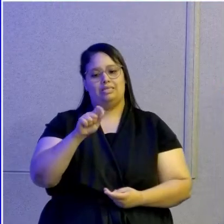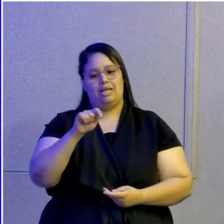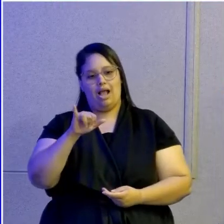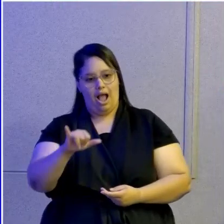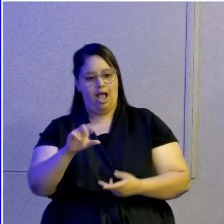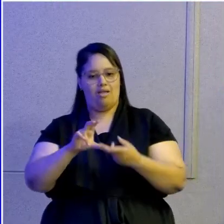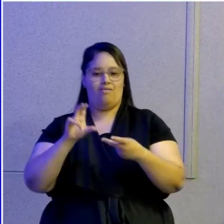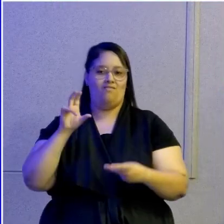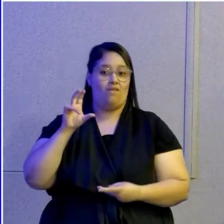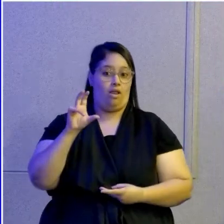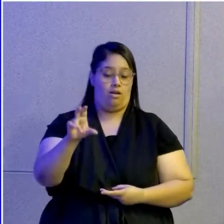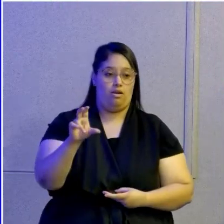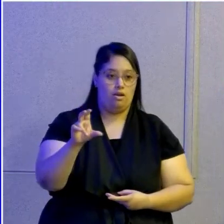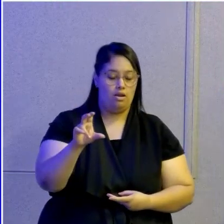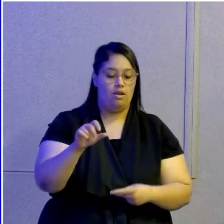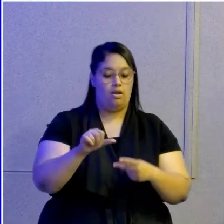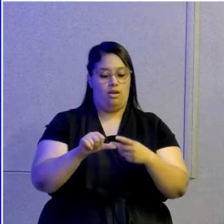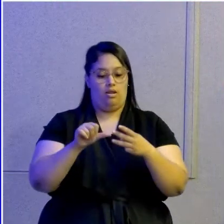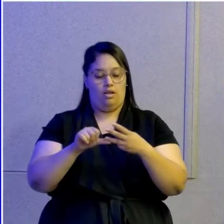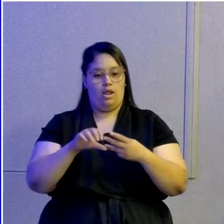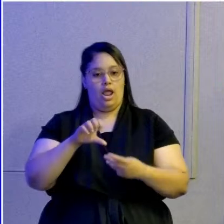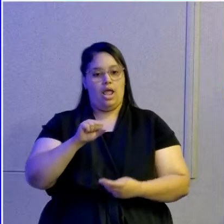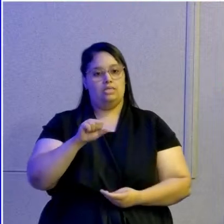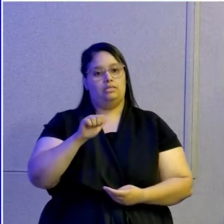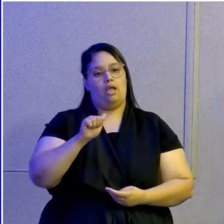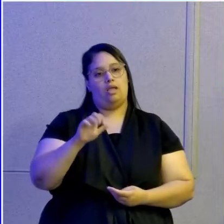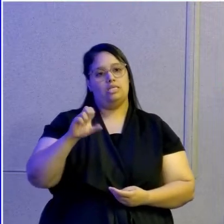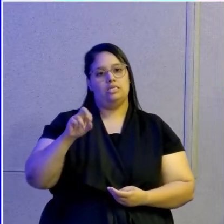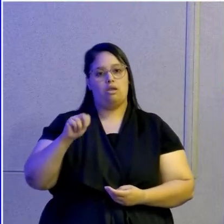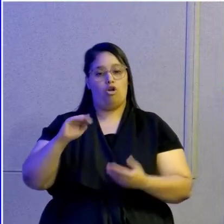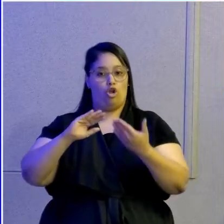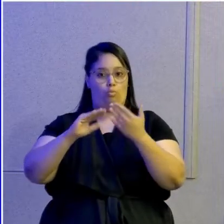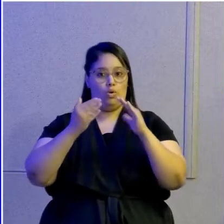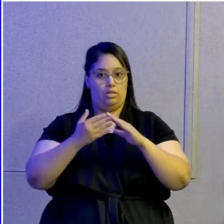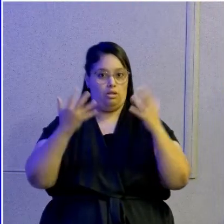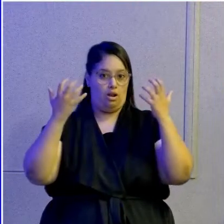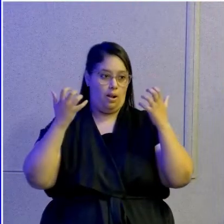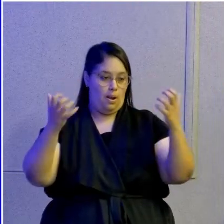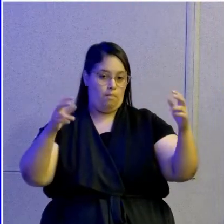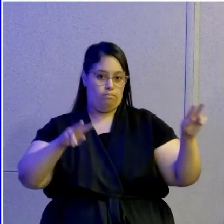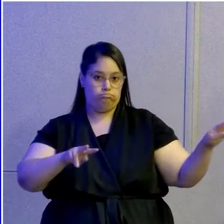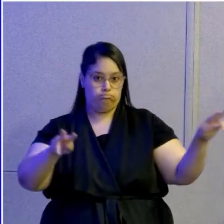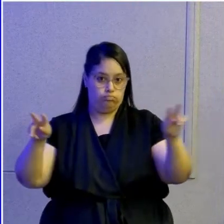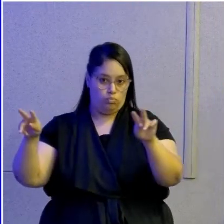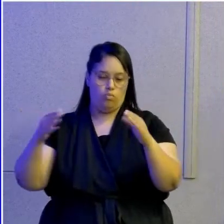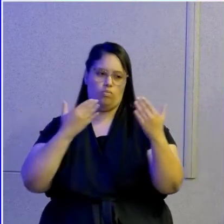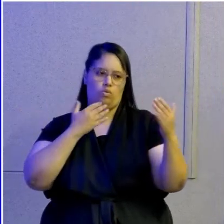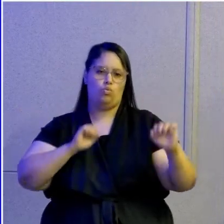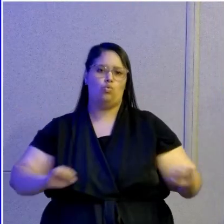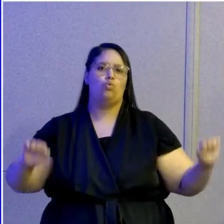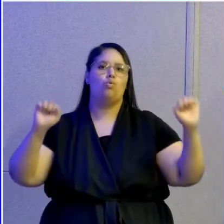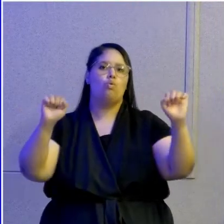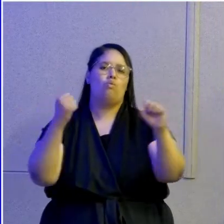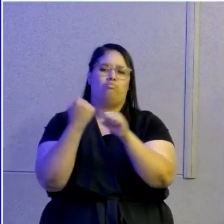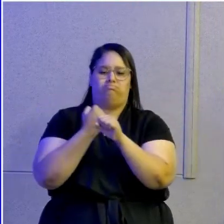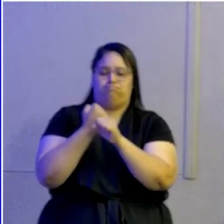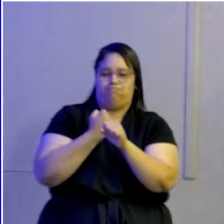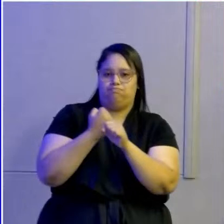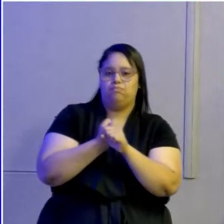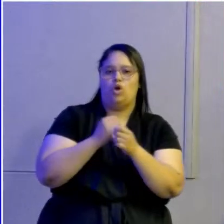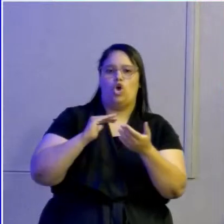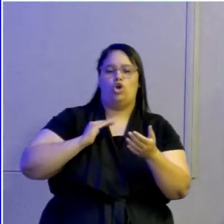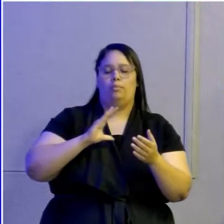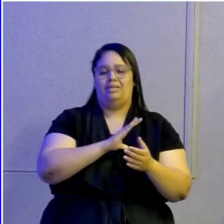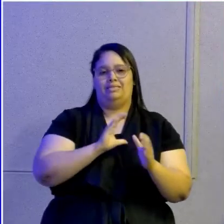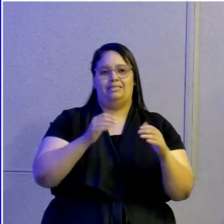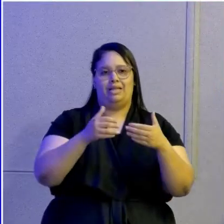all of this. To the CERN community, which are looking at here, a big thanks for all the hard work. All the committee leads, I know that